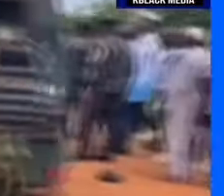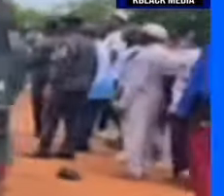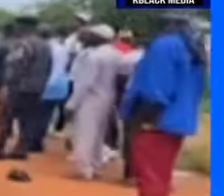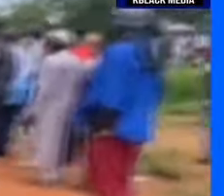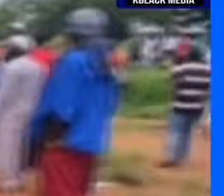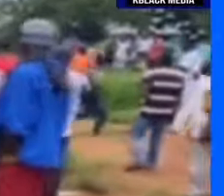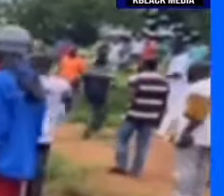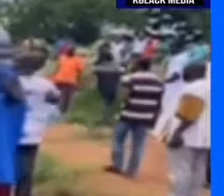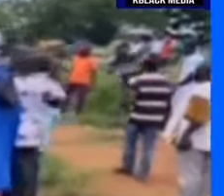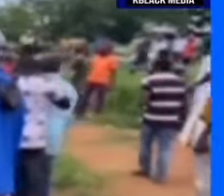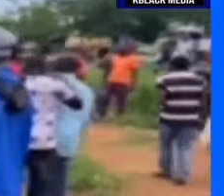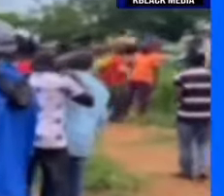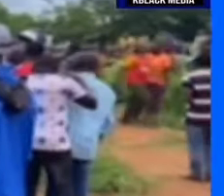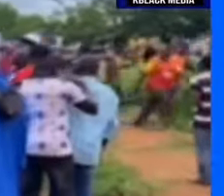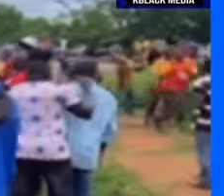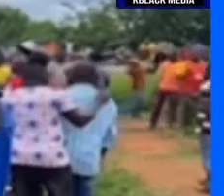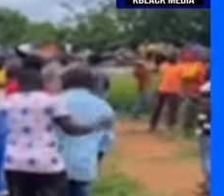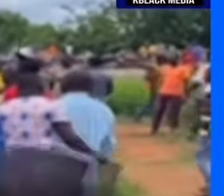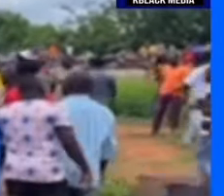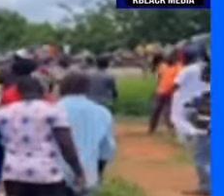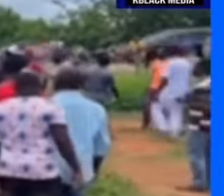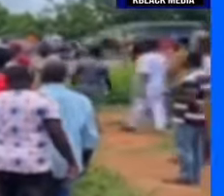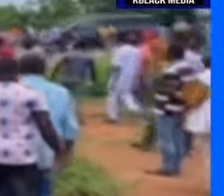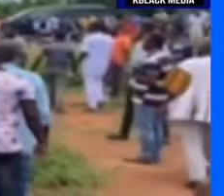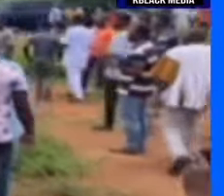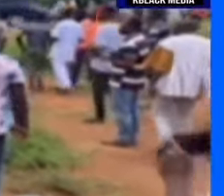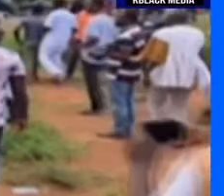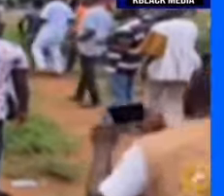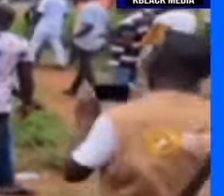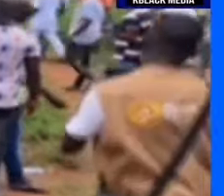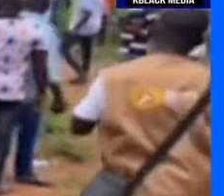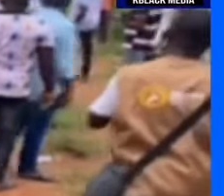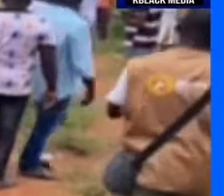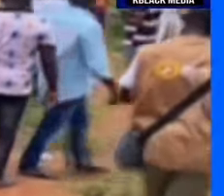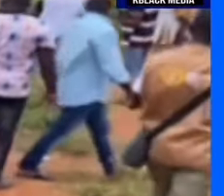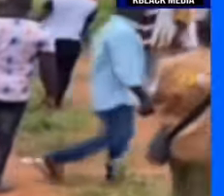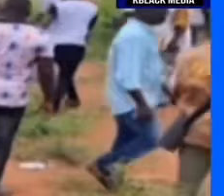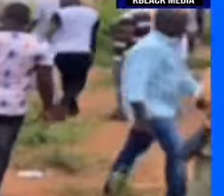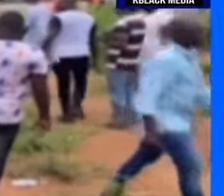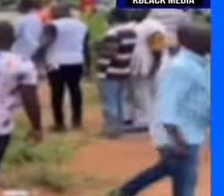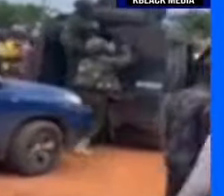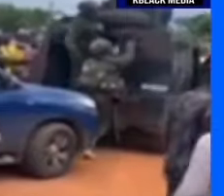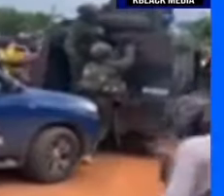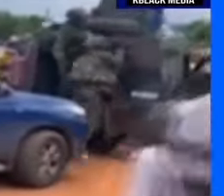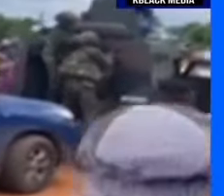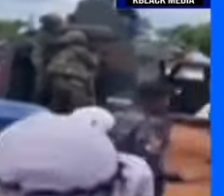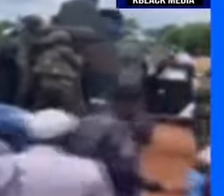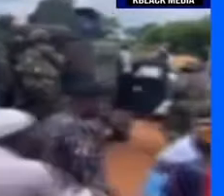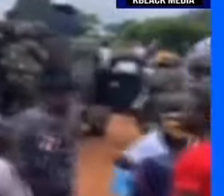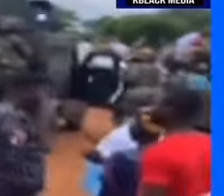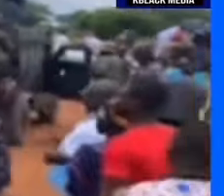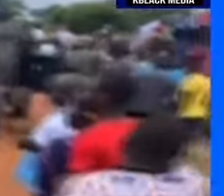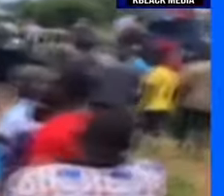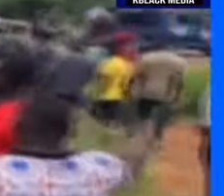between Neil and Dave Vanderpool and the other candidates, Refinity. And now in some other one, the NDC in the wisdom of